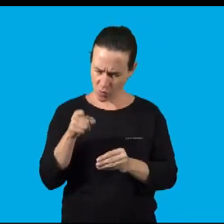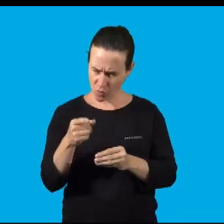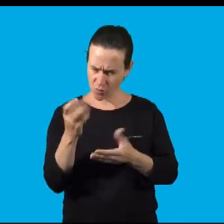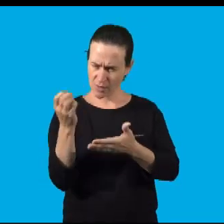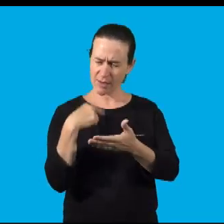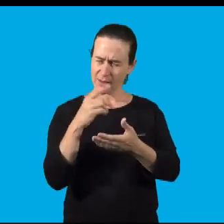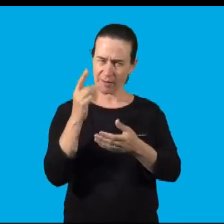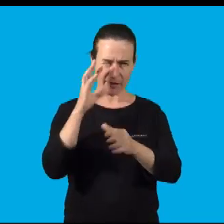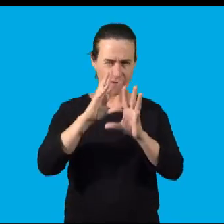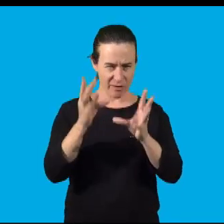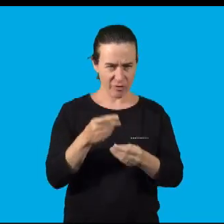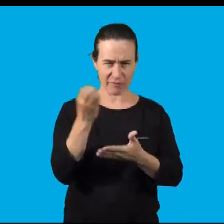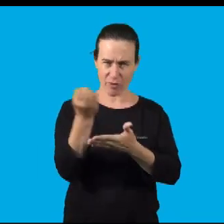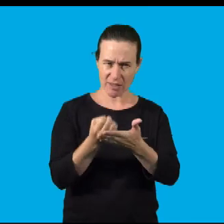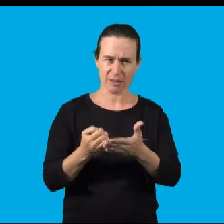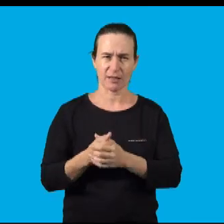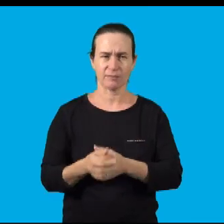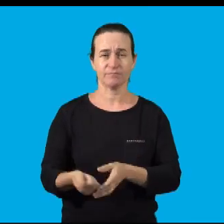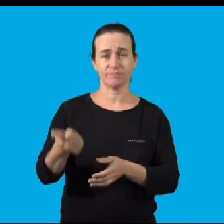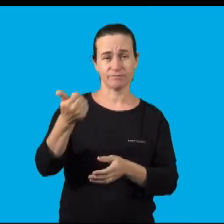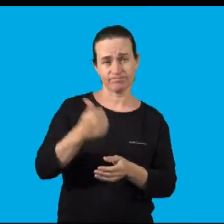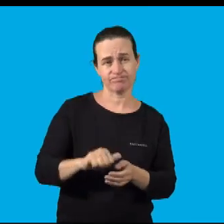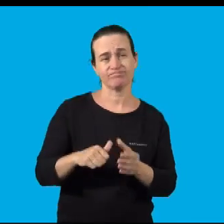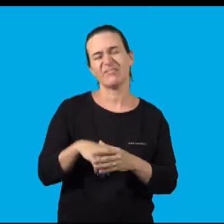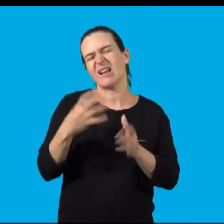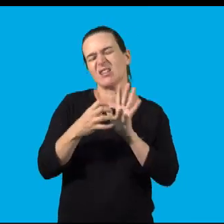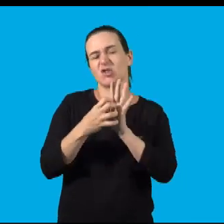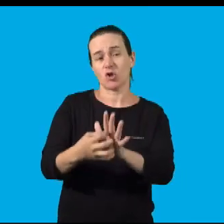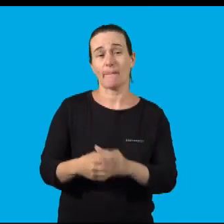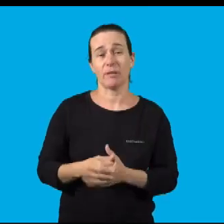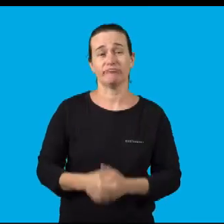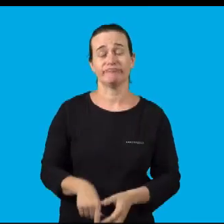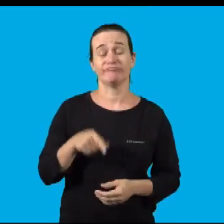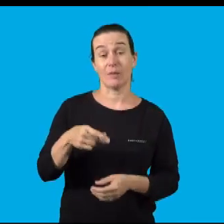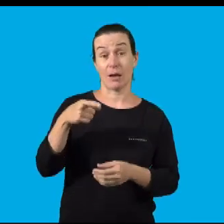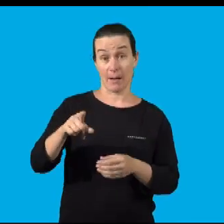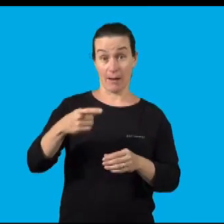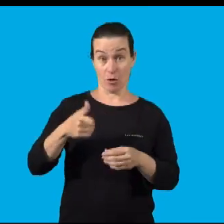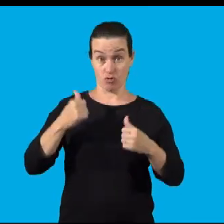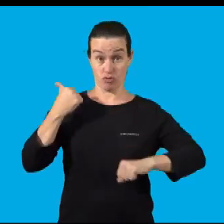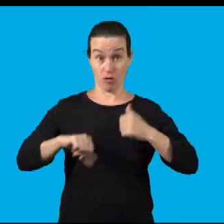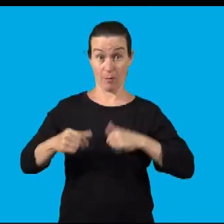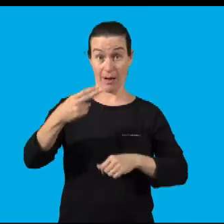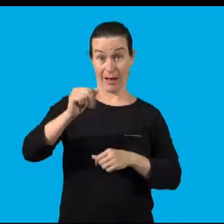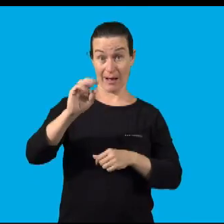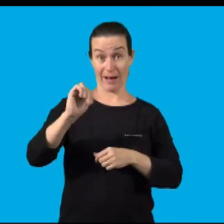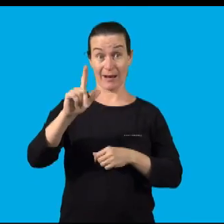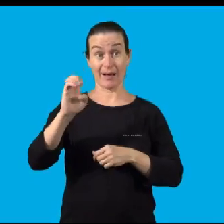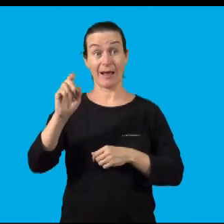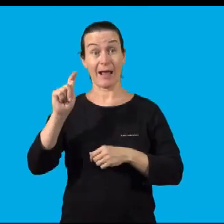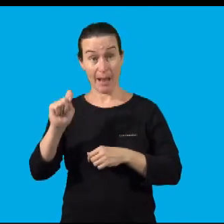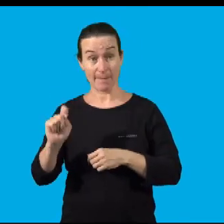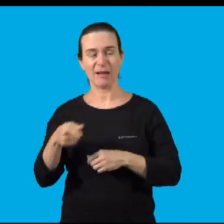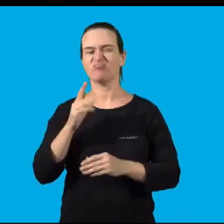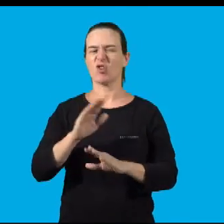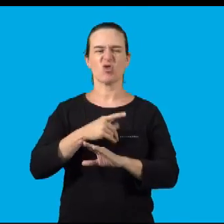question are addressed. Many of the characters in Hamlet are totally dishonorable and cannot be redeemed. That is an example